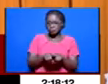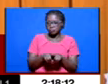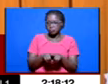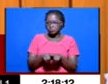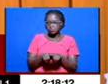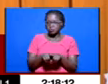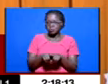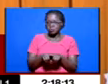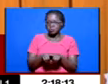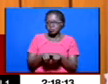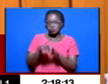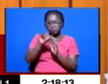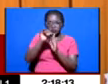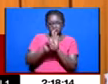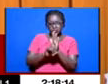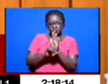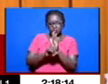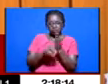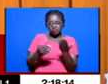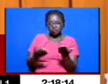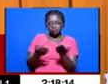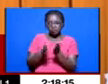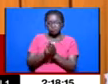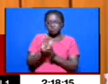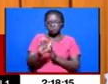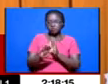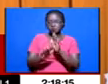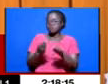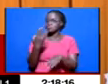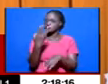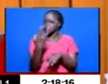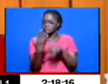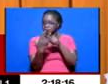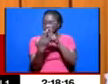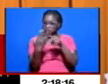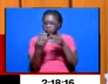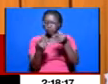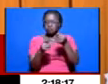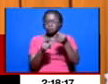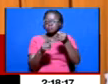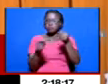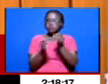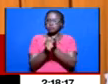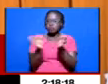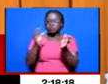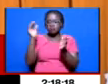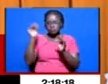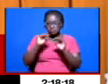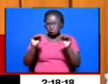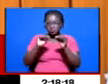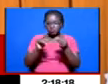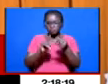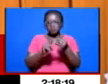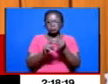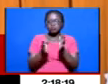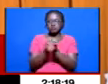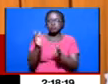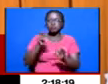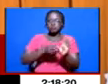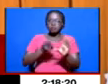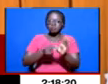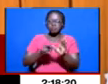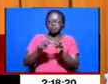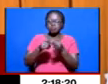can be identified by the 4 sequential steps of civic education, public participation, constitution